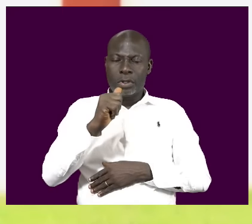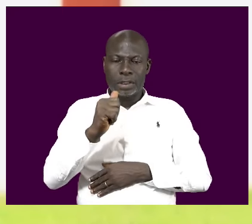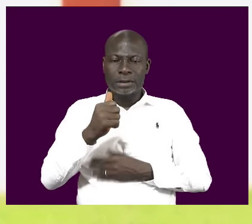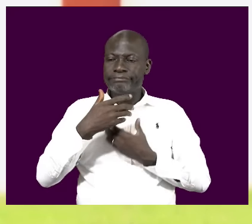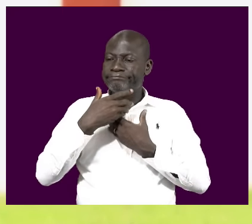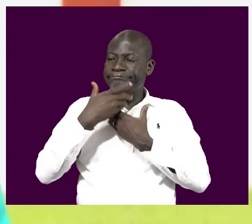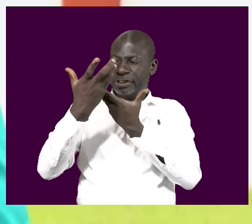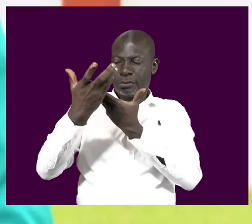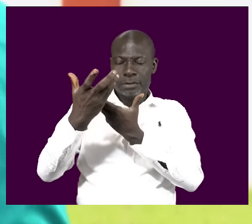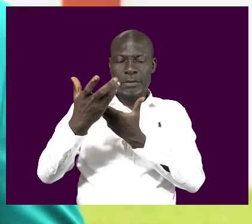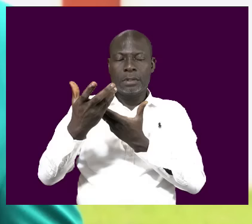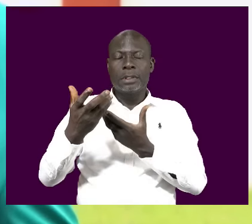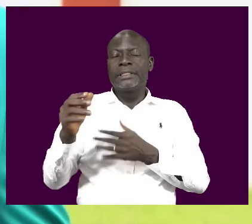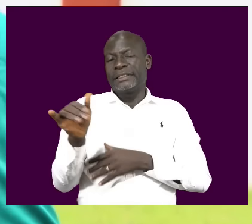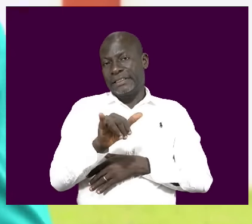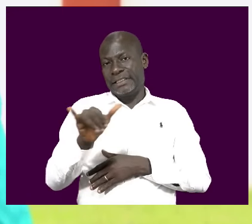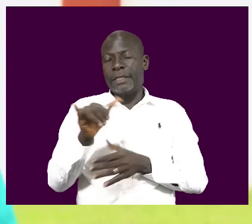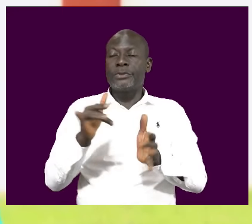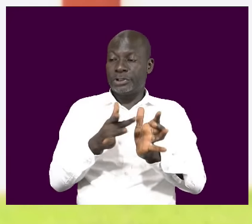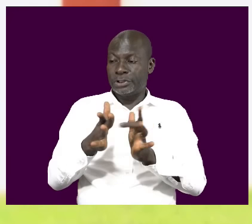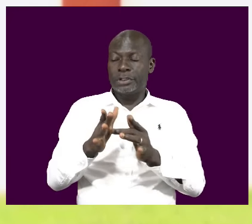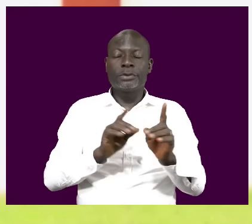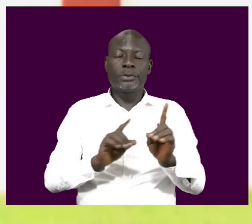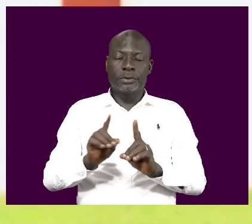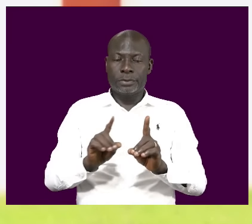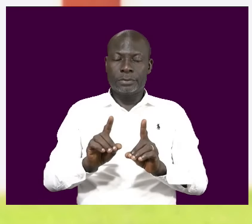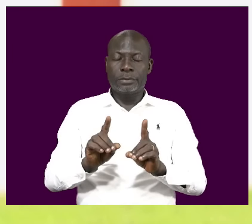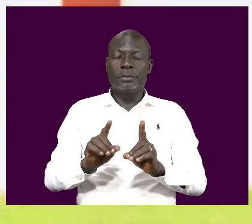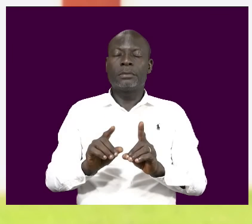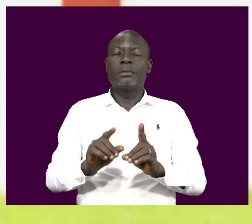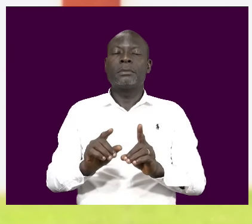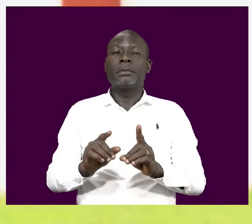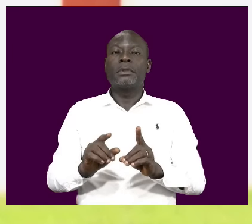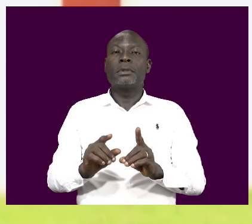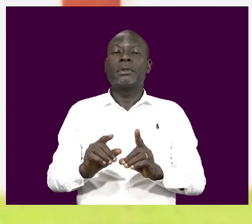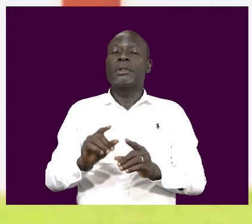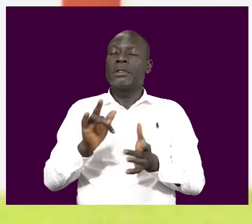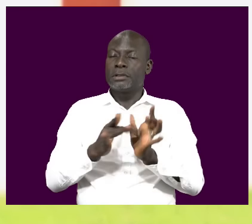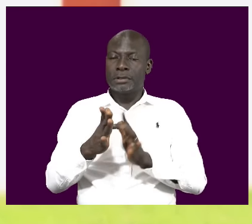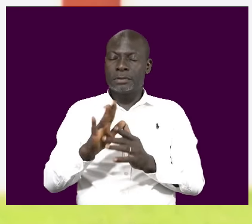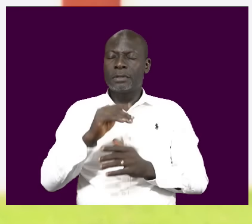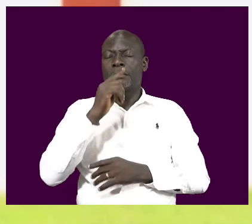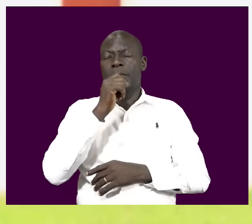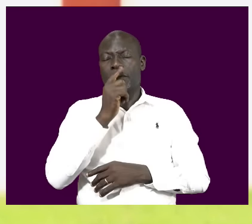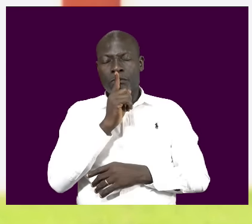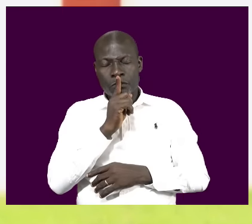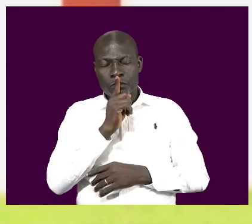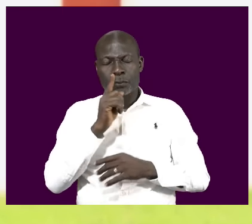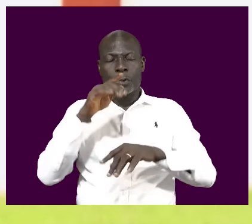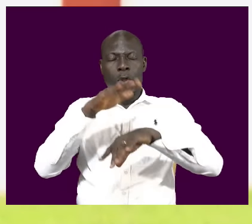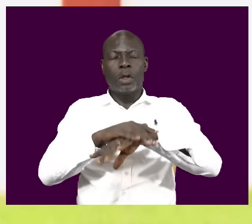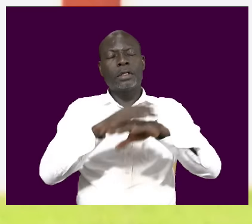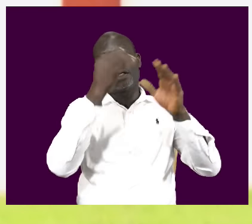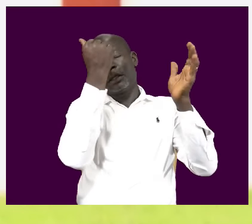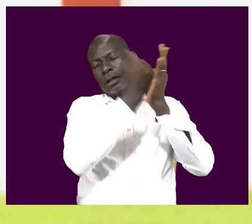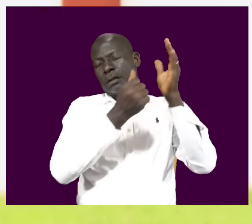no wase sa na yewura Yesu Kristo nso so eyeye wo ye kom ama yede ko asenua no so